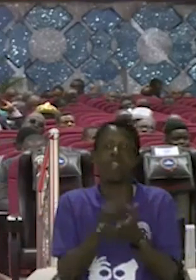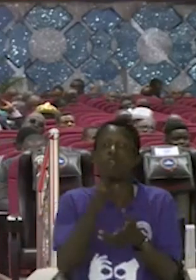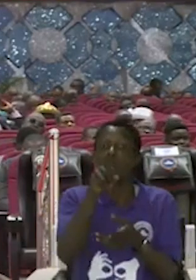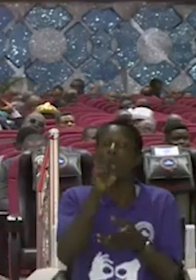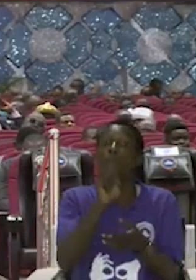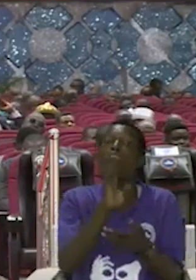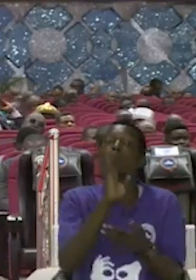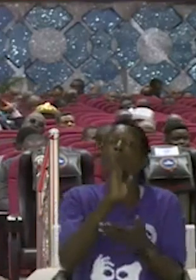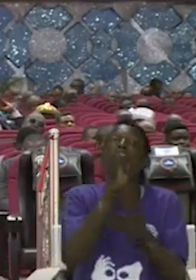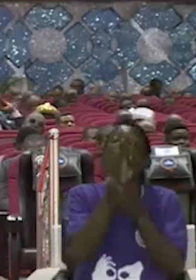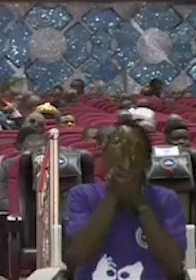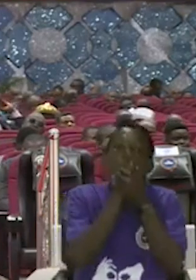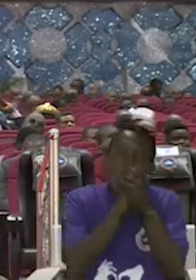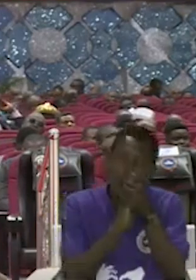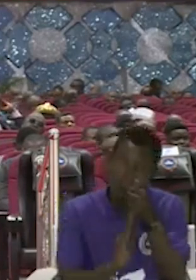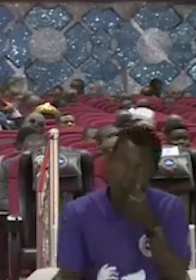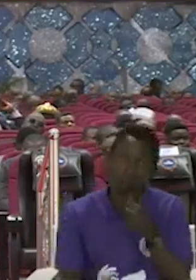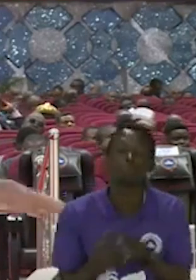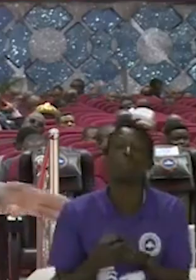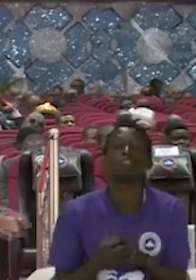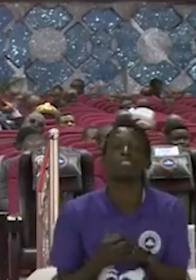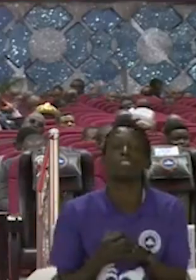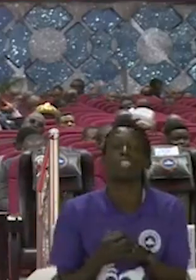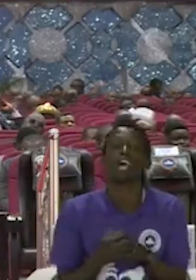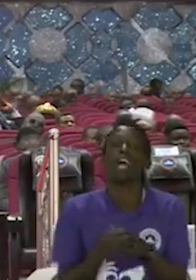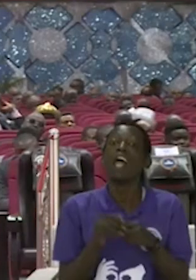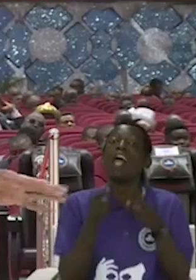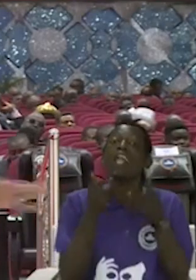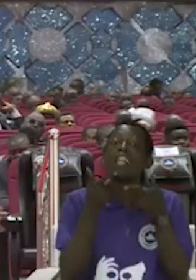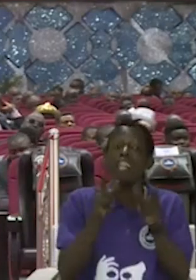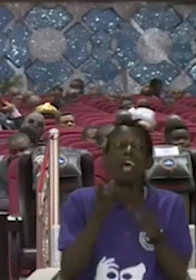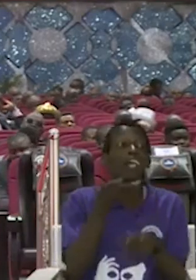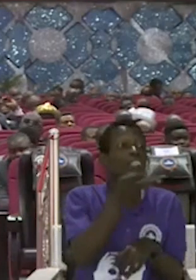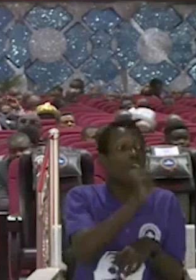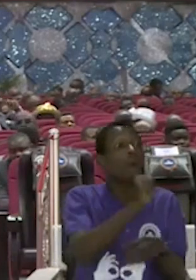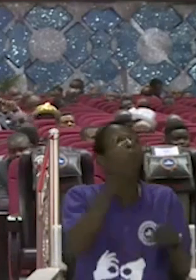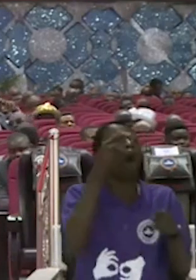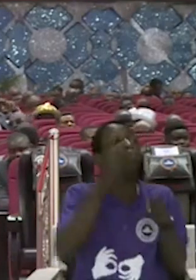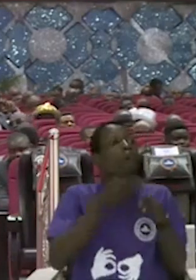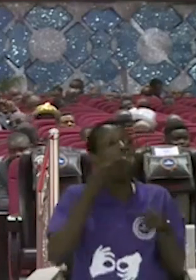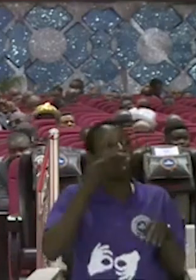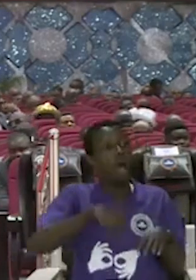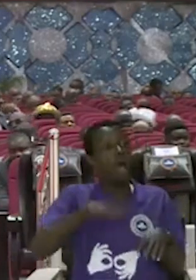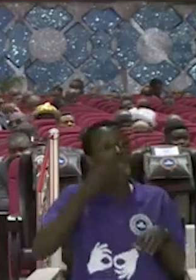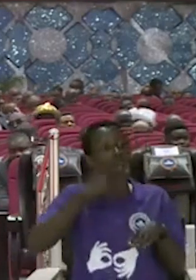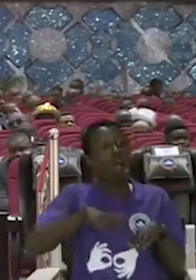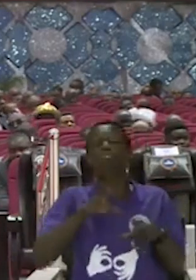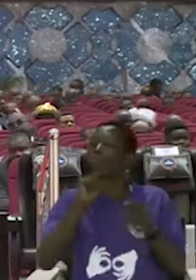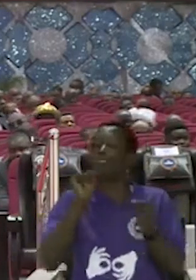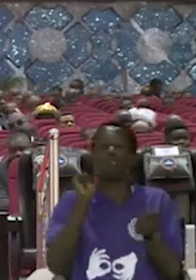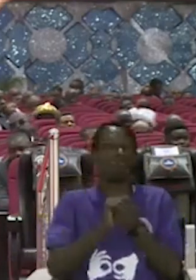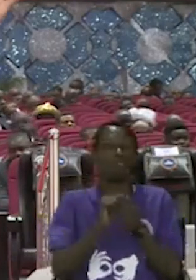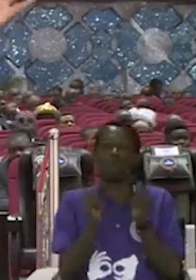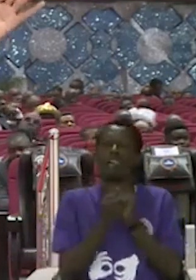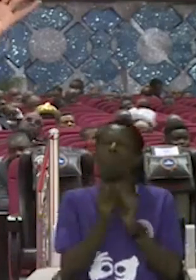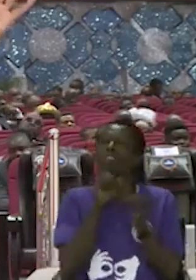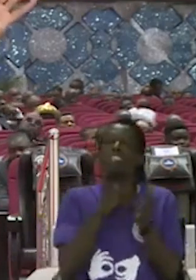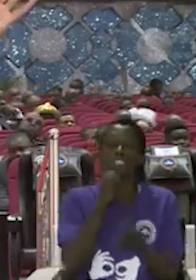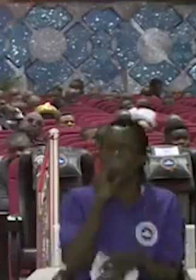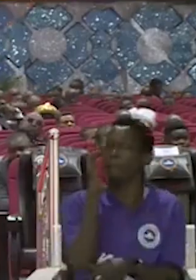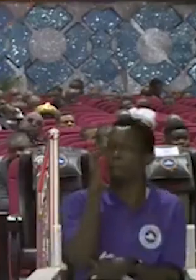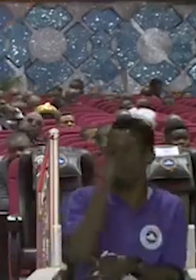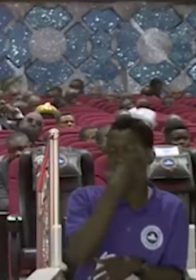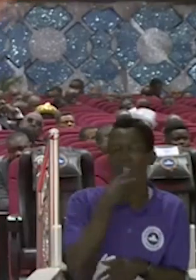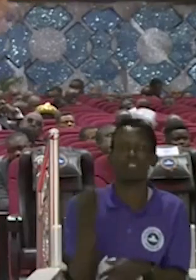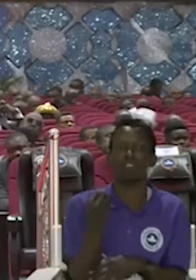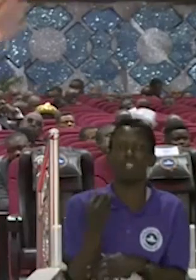humble. So let them call me names. That's no problem. But just